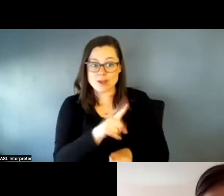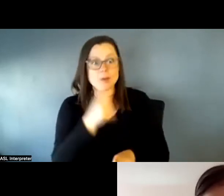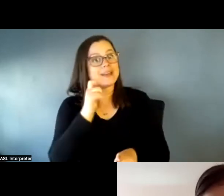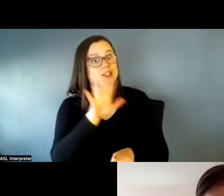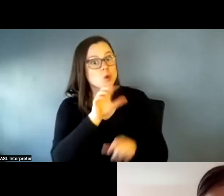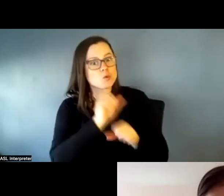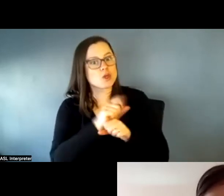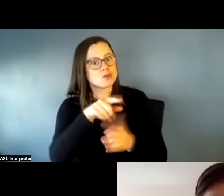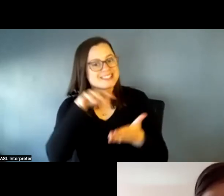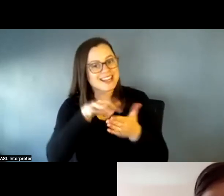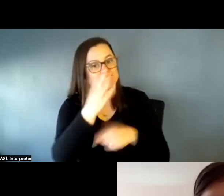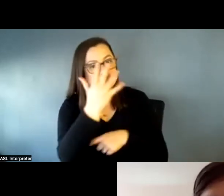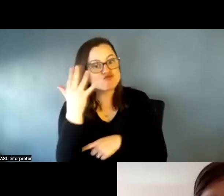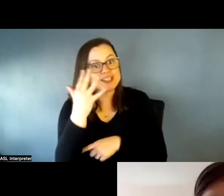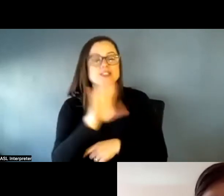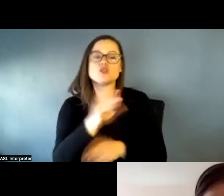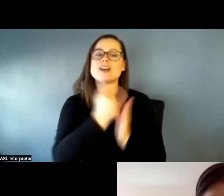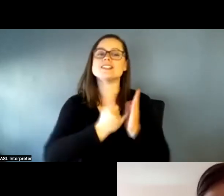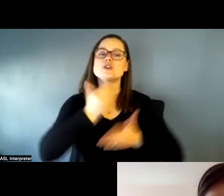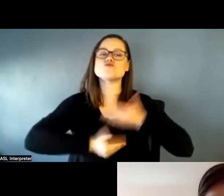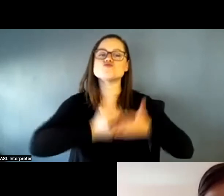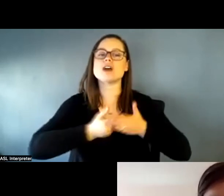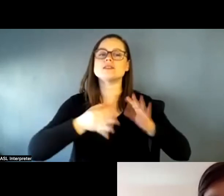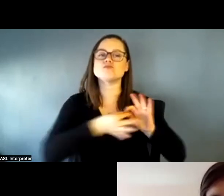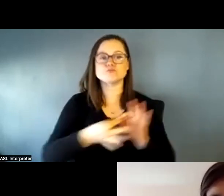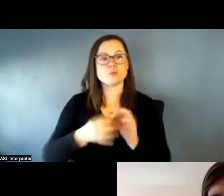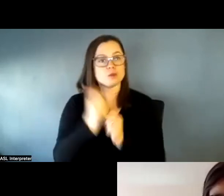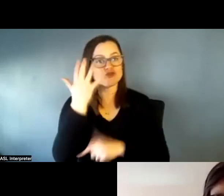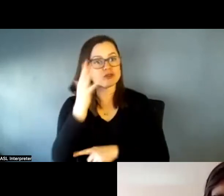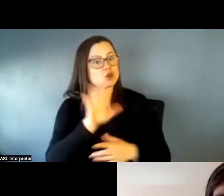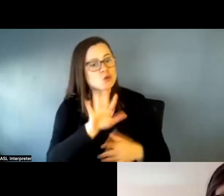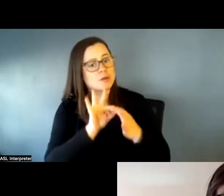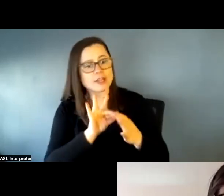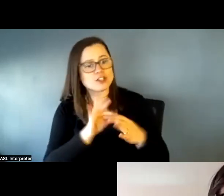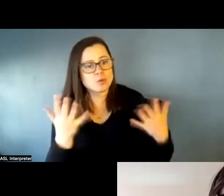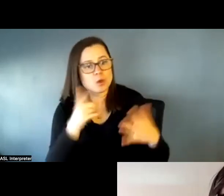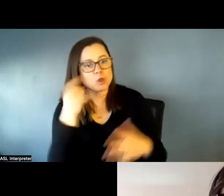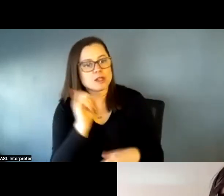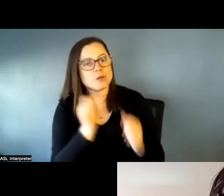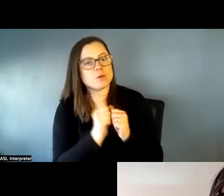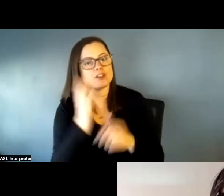work and your artistic process. So what's your relationship with the trees?